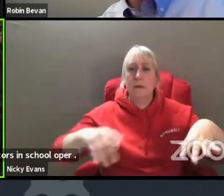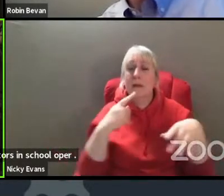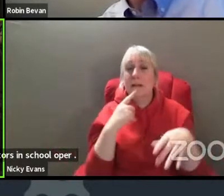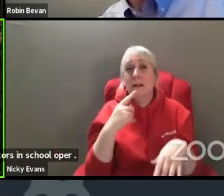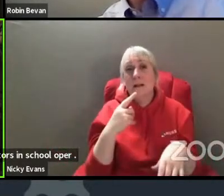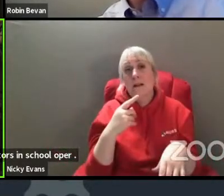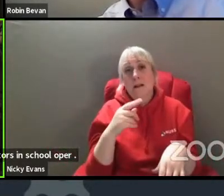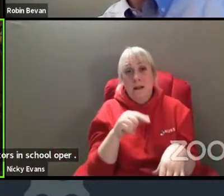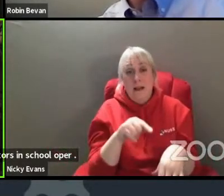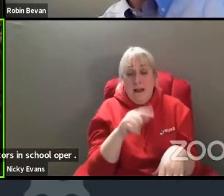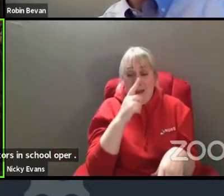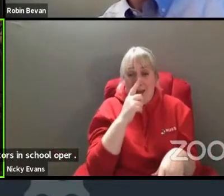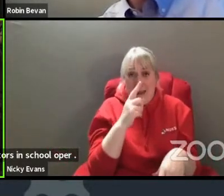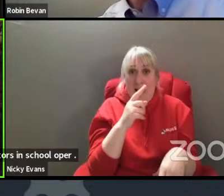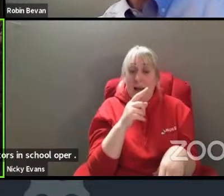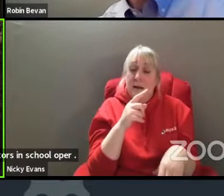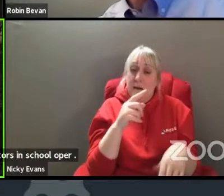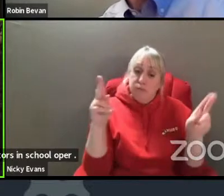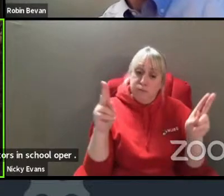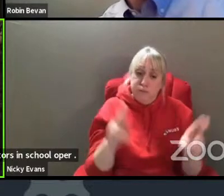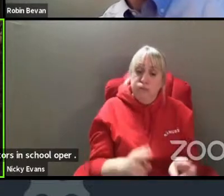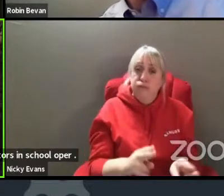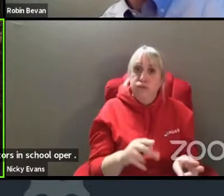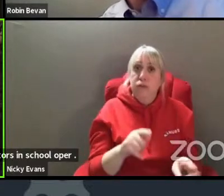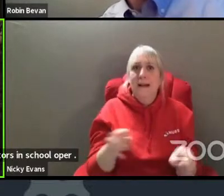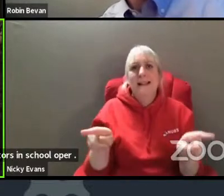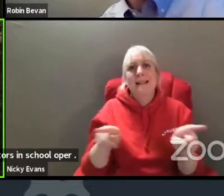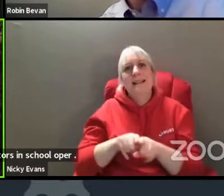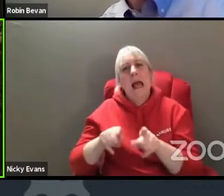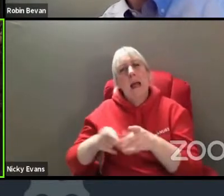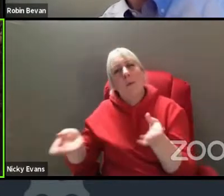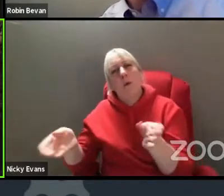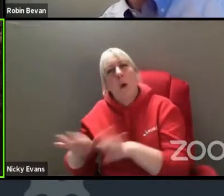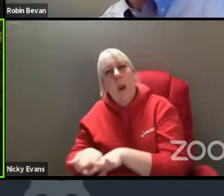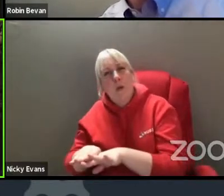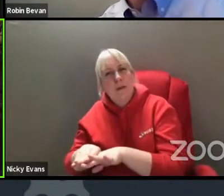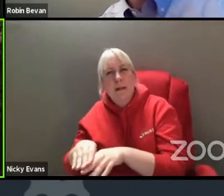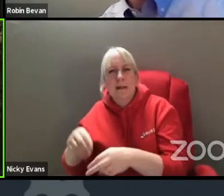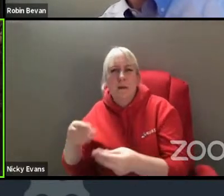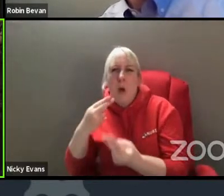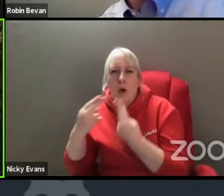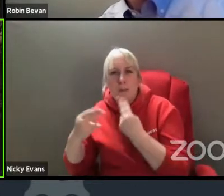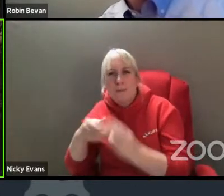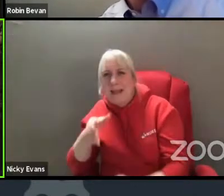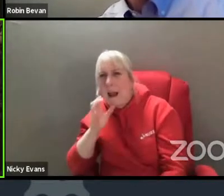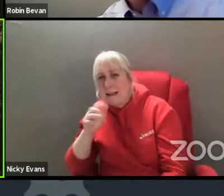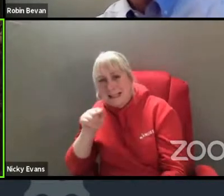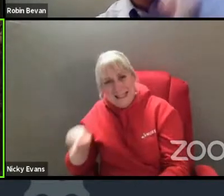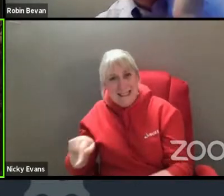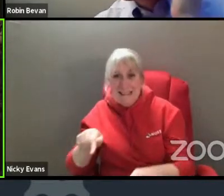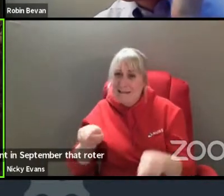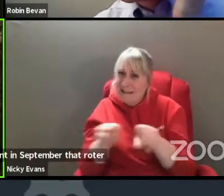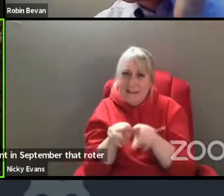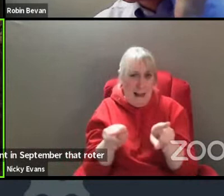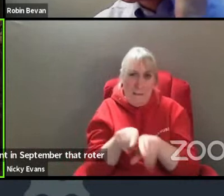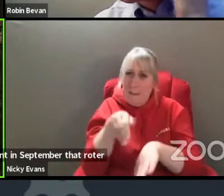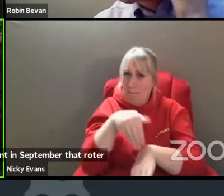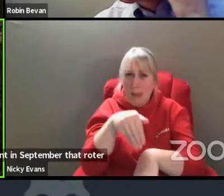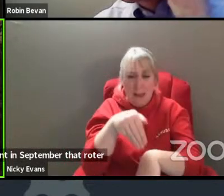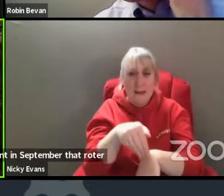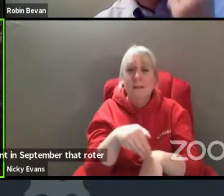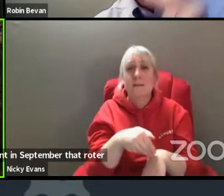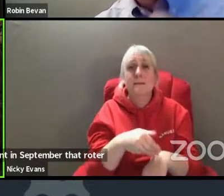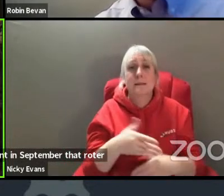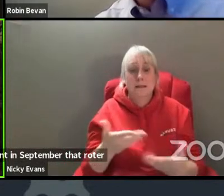hospitality. So we think there's the chance of a renewed case for rotas if, despite everything else the government does,